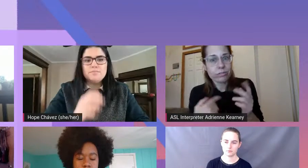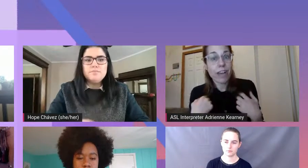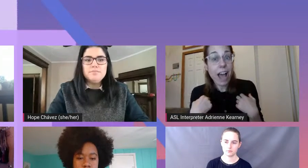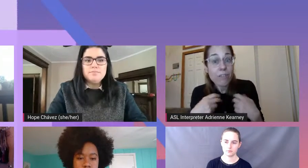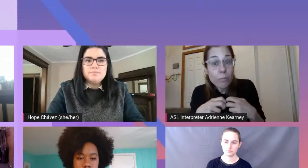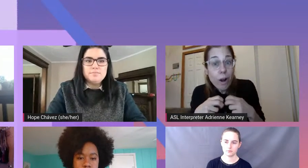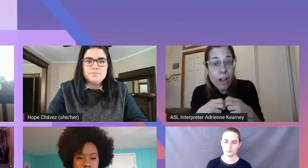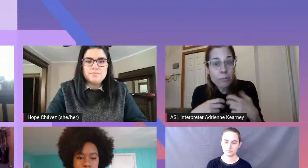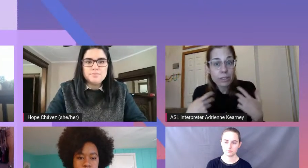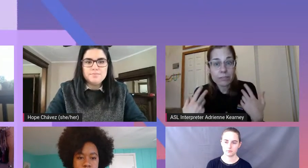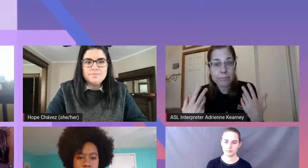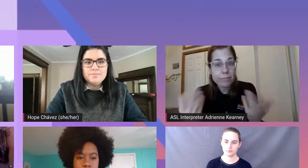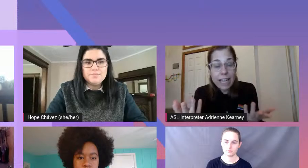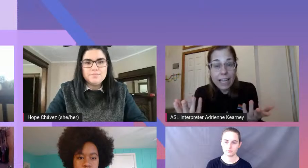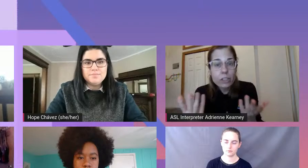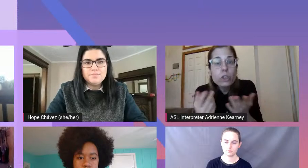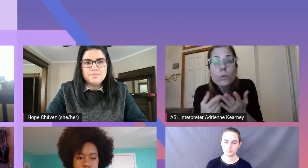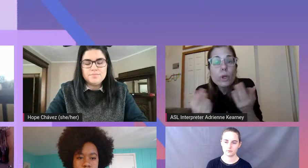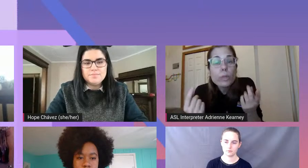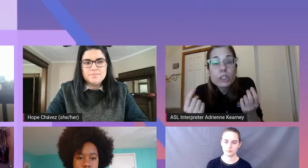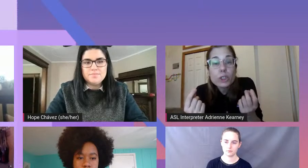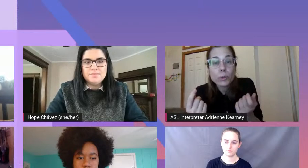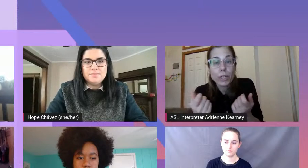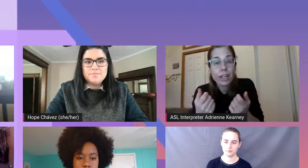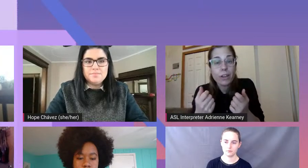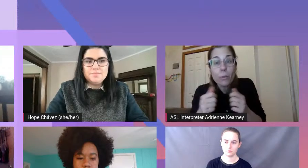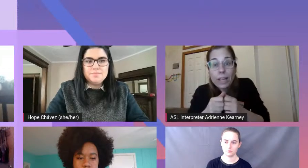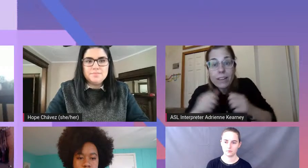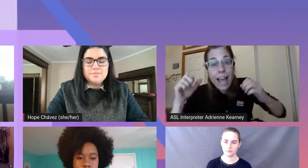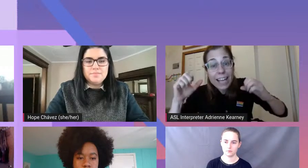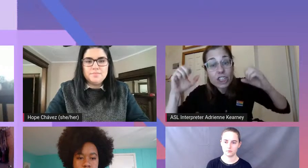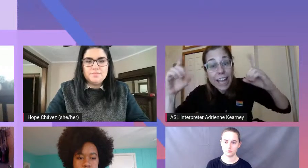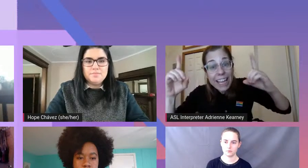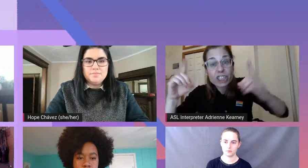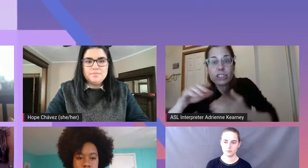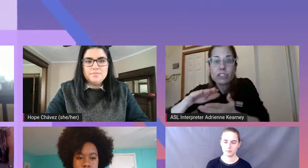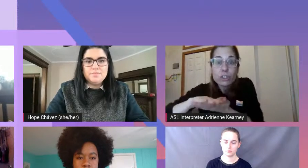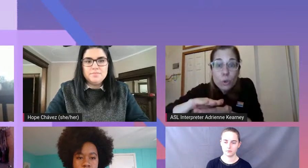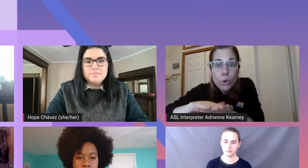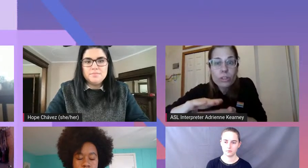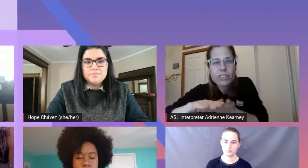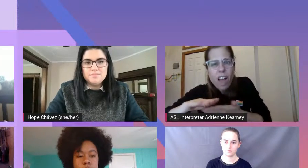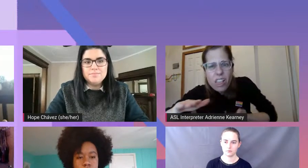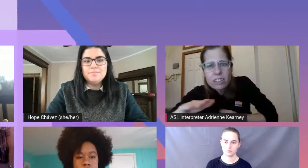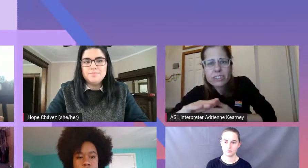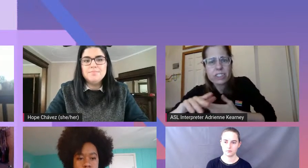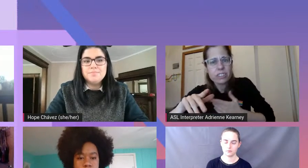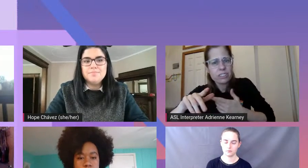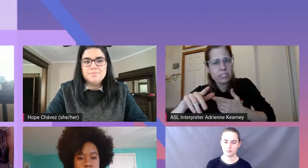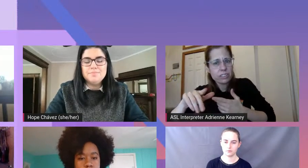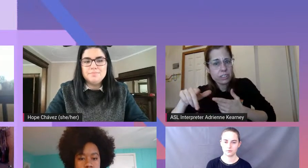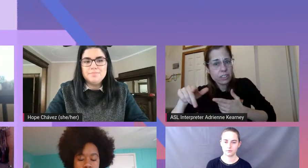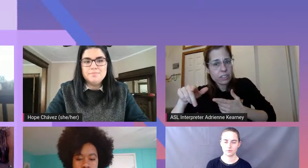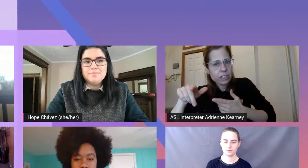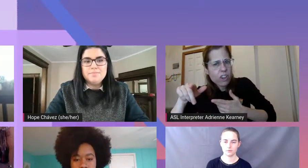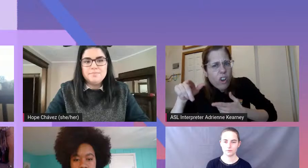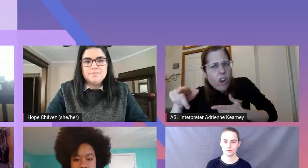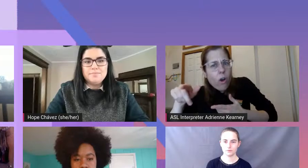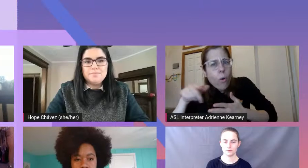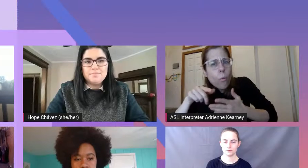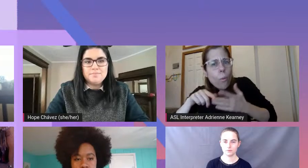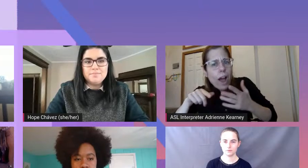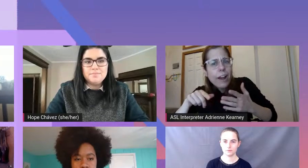are we doing with education? How education is actually doing the work it's supposed to do, and how it isn't, because it's leaving